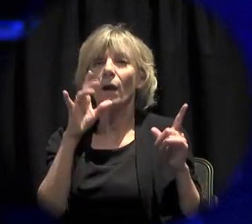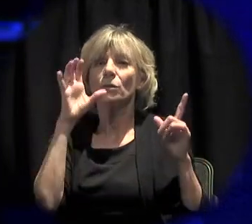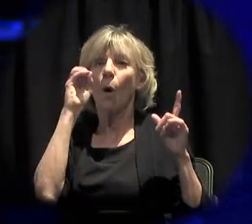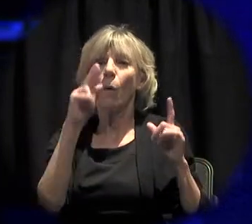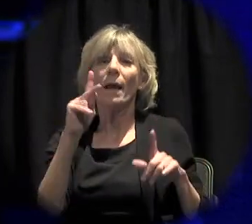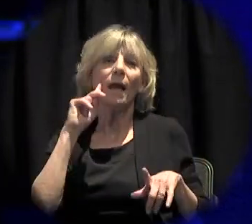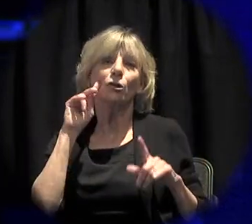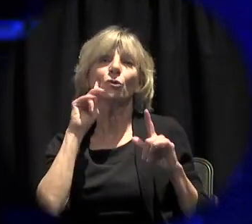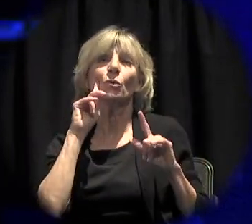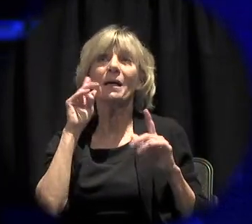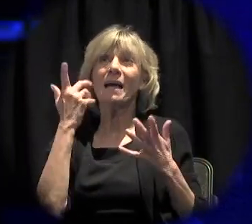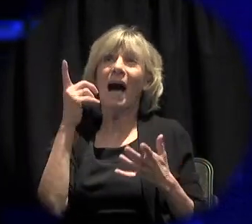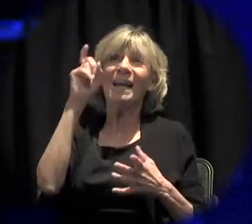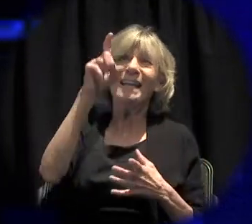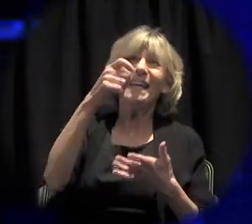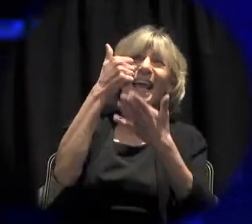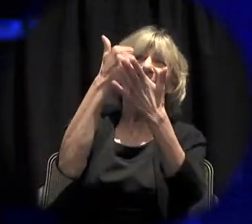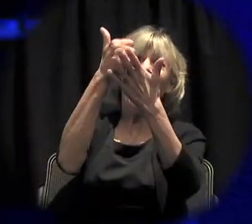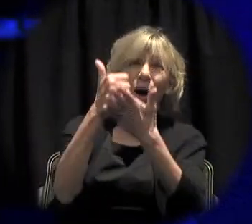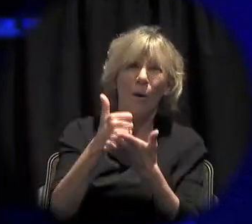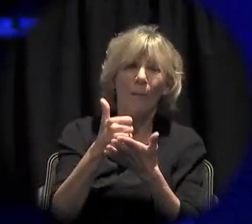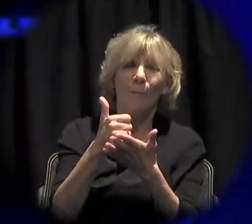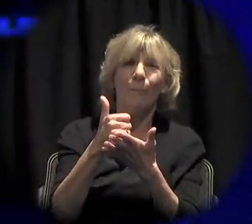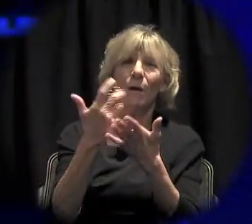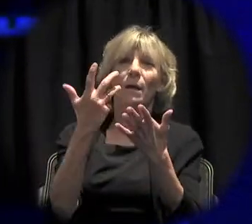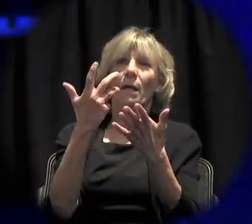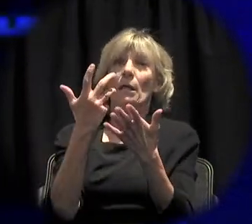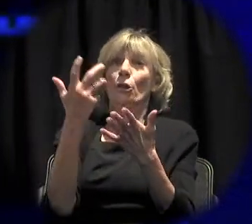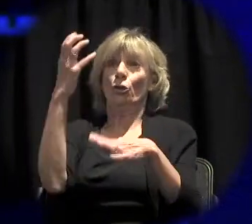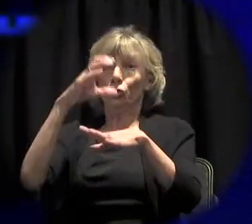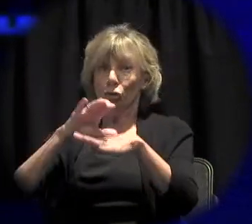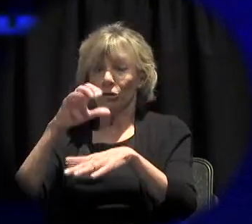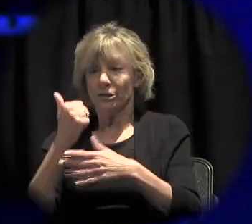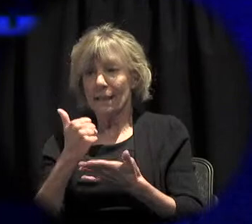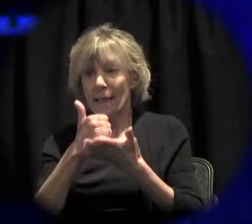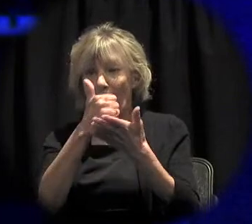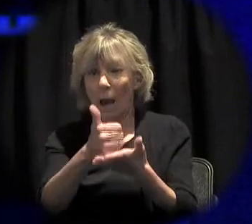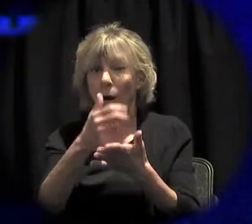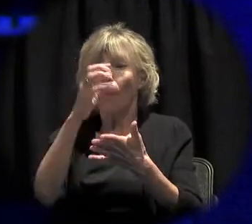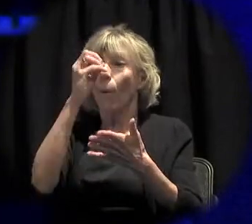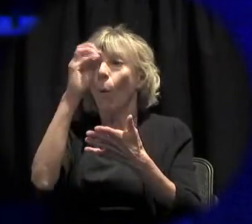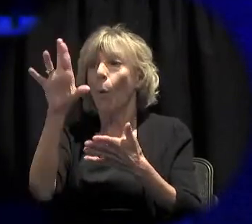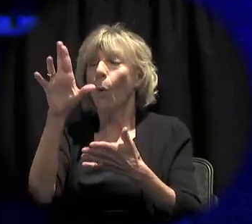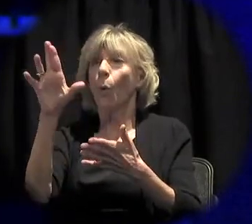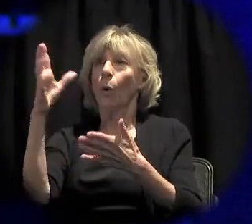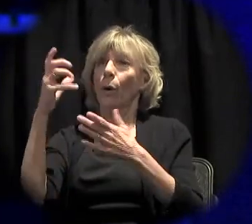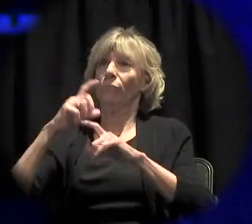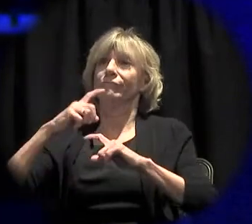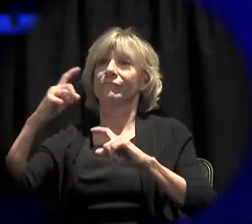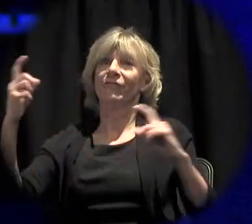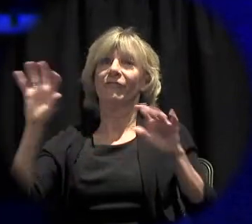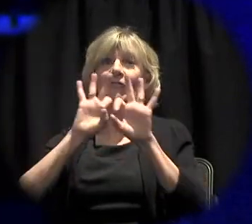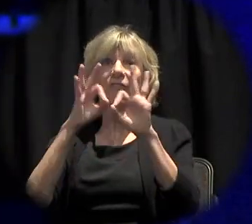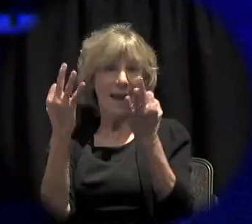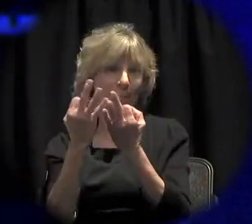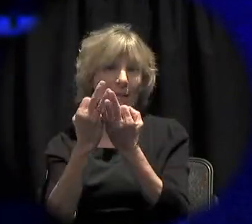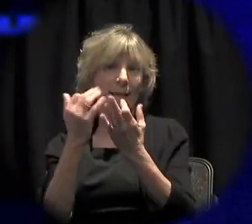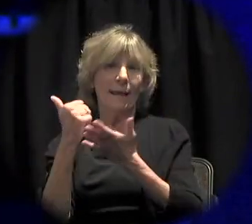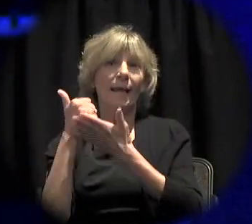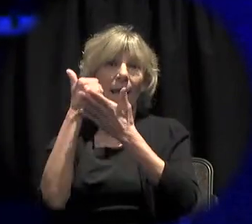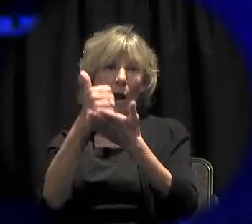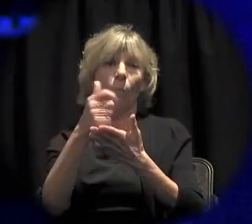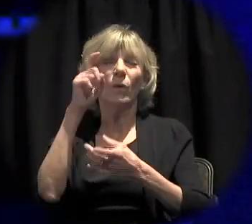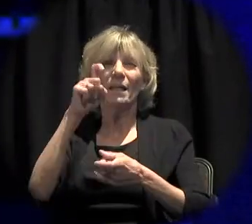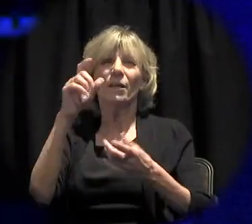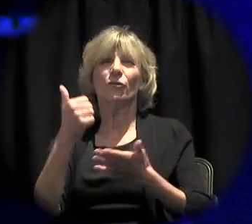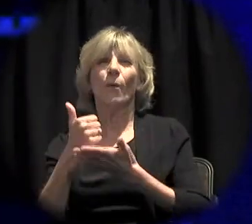help. I mean, extended family, the church family, we need to be there to help carry a burden that's